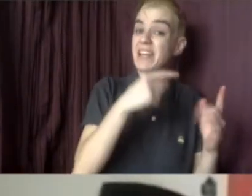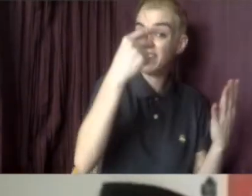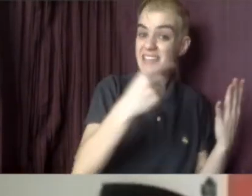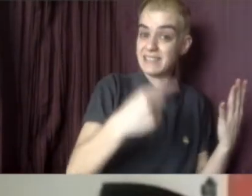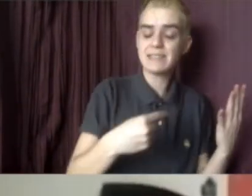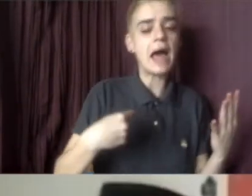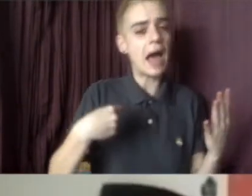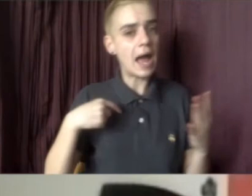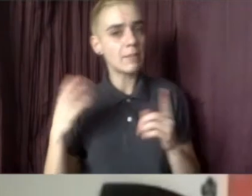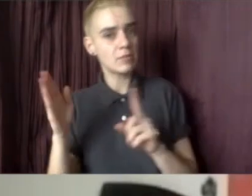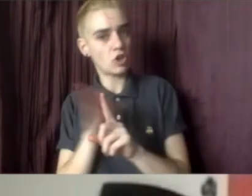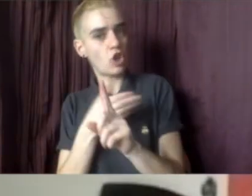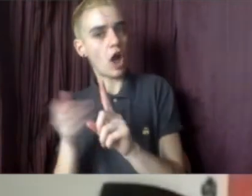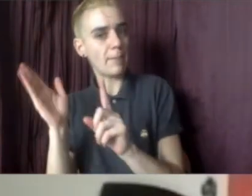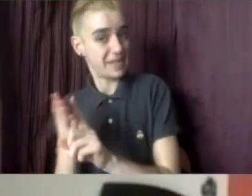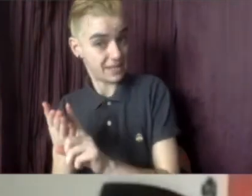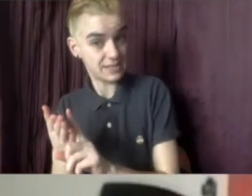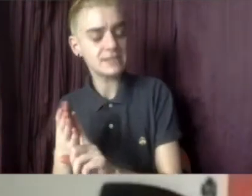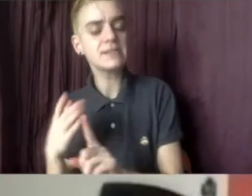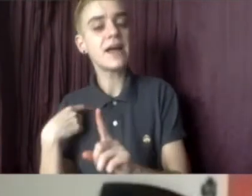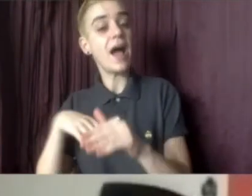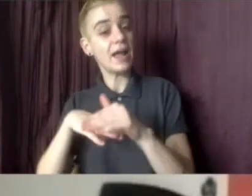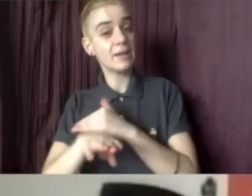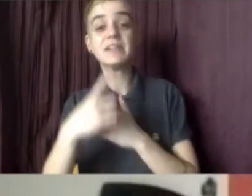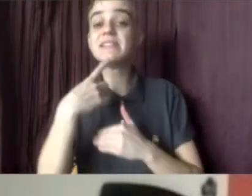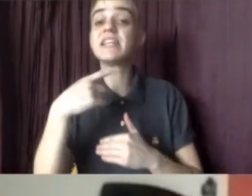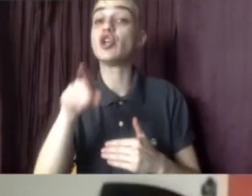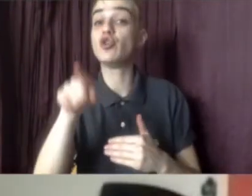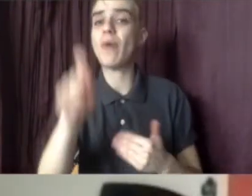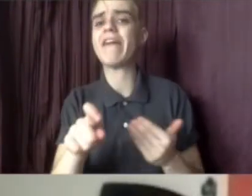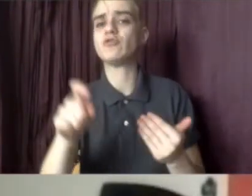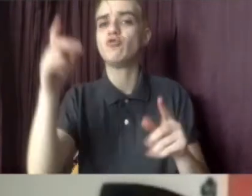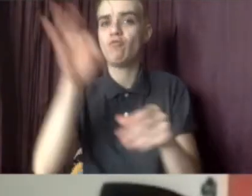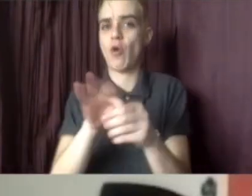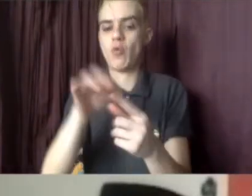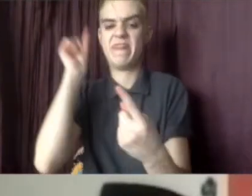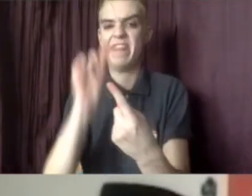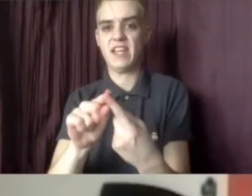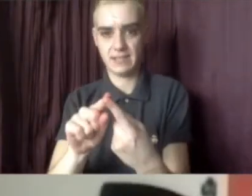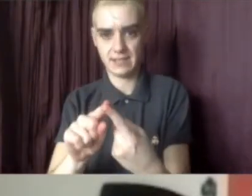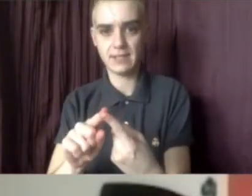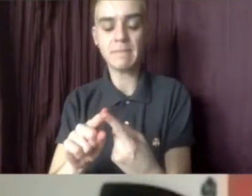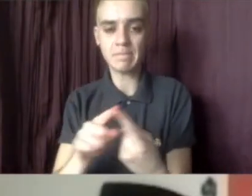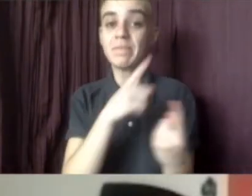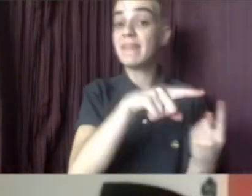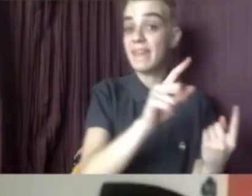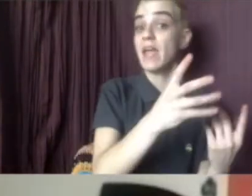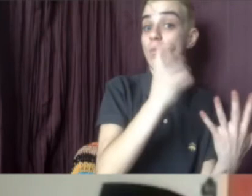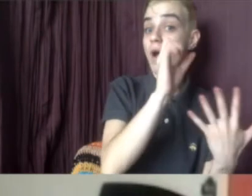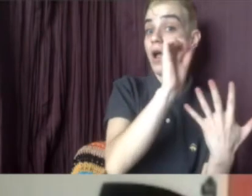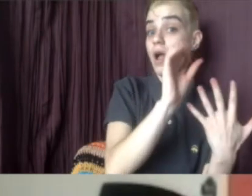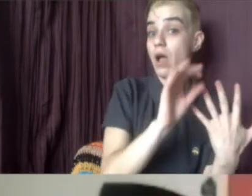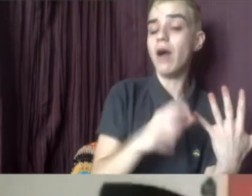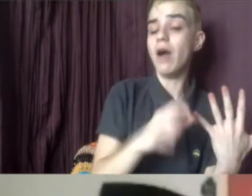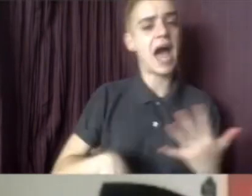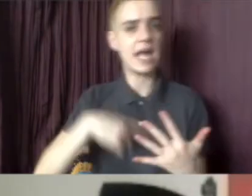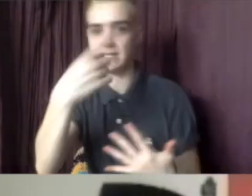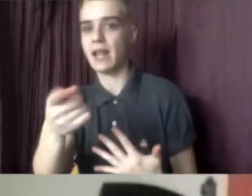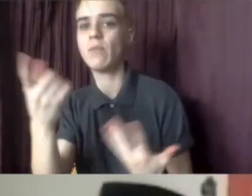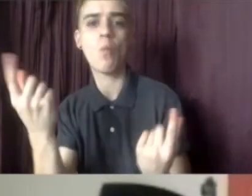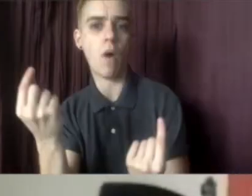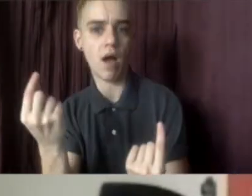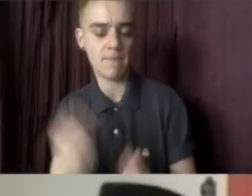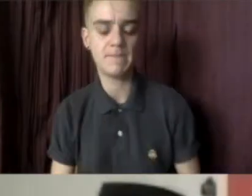year or once every 4 years, right? Voting this conversation of advocacy has to become part of